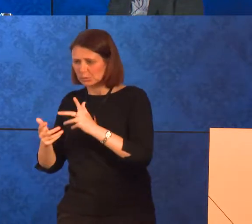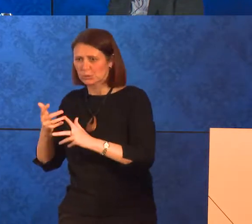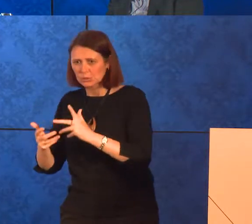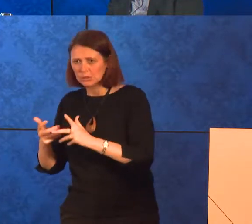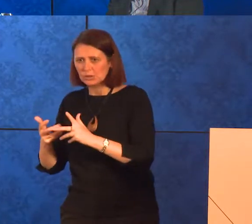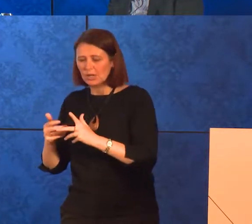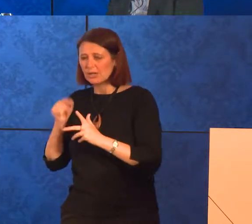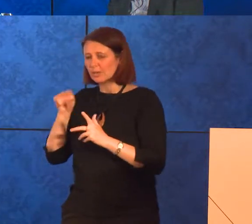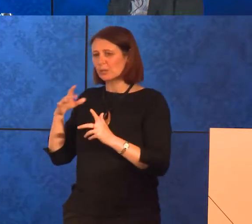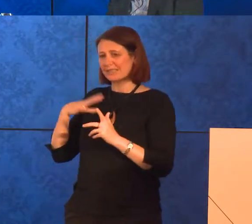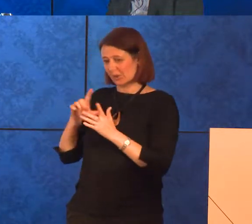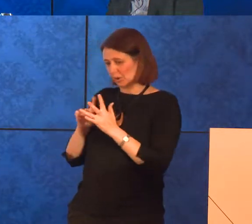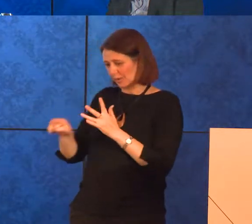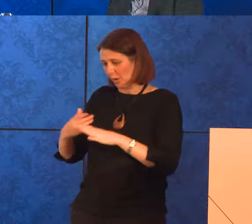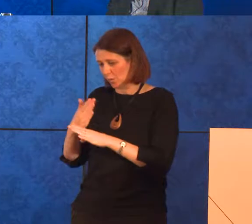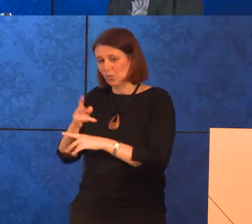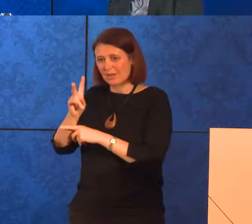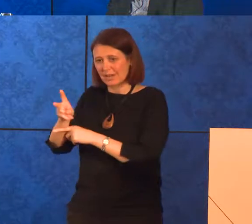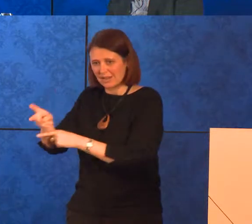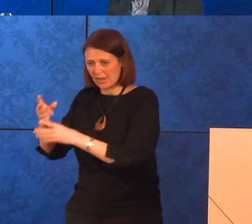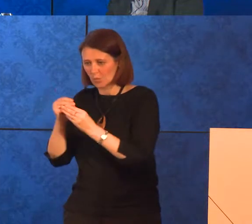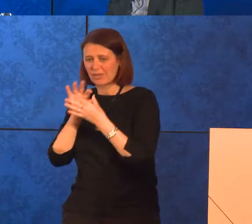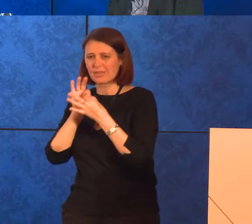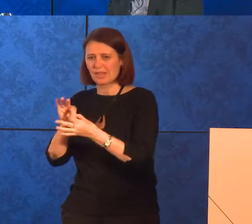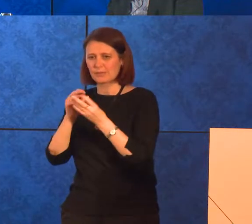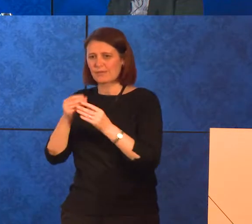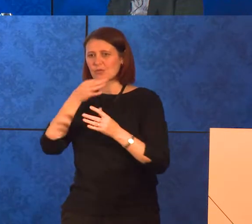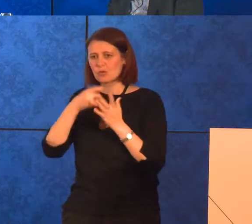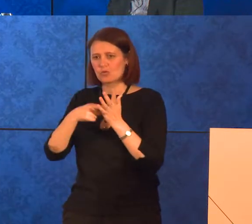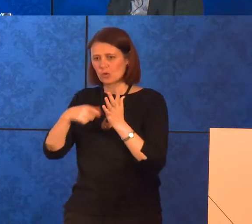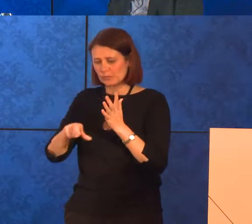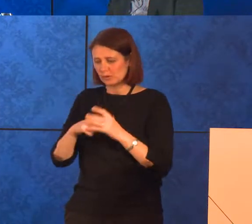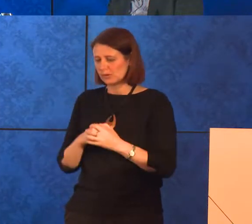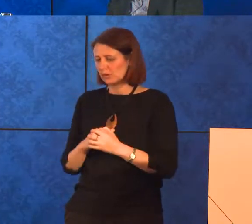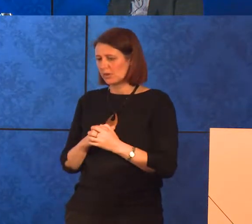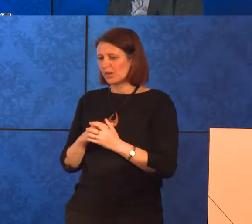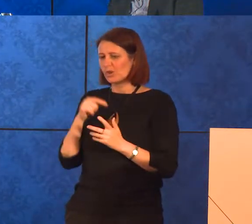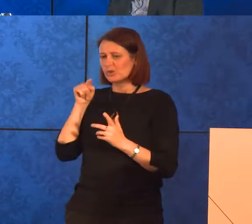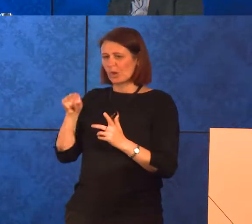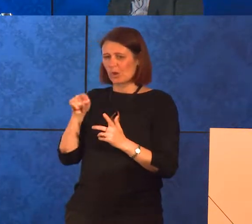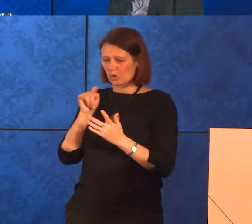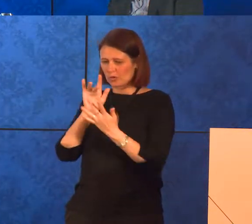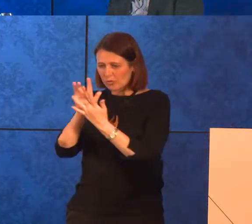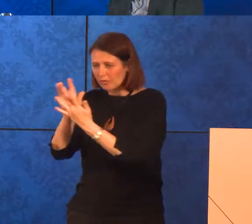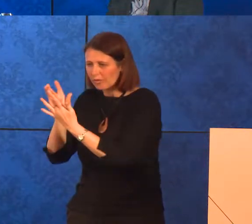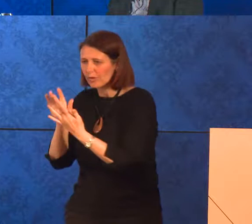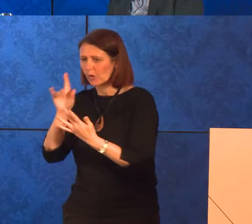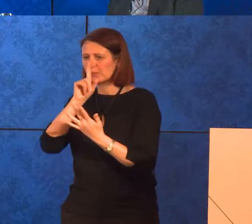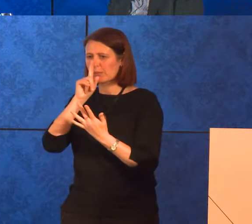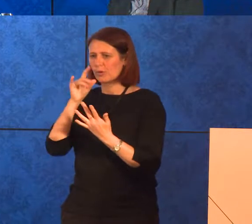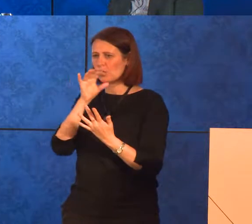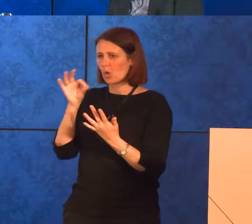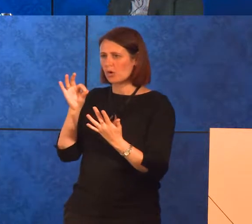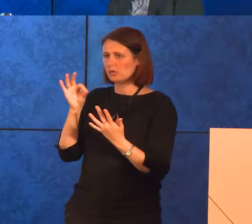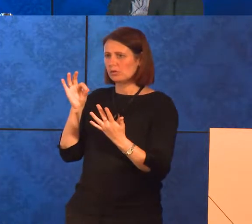that, and the fact that we'll need to do that work again of engagement in this Royal Commission, reaching out to people who won't necessarily